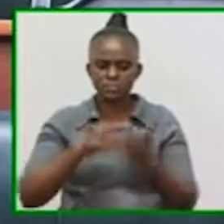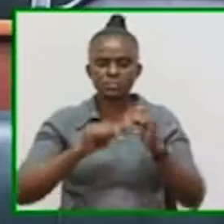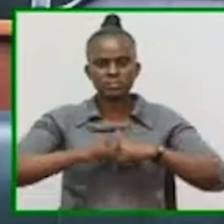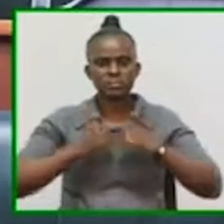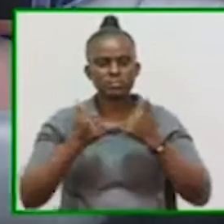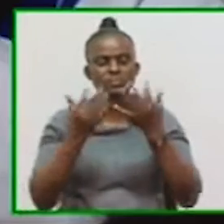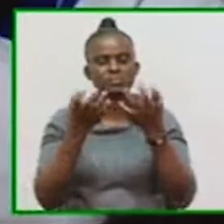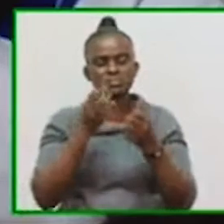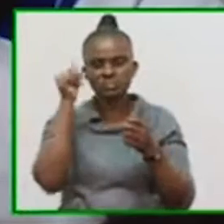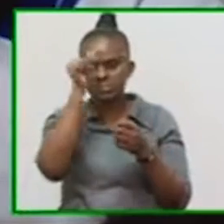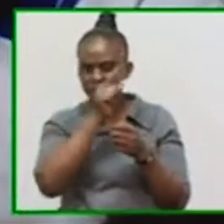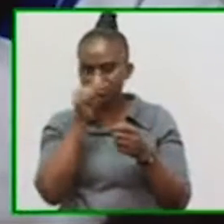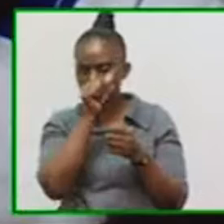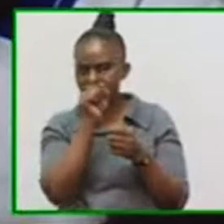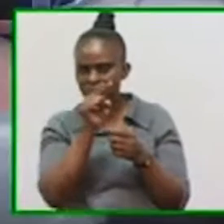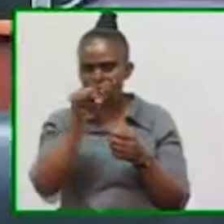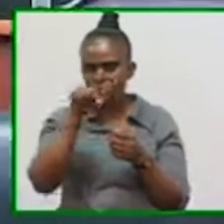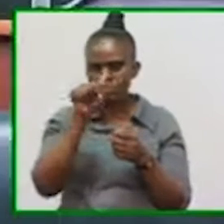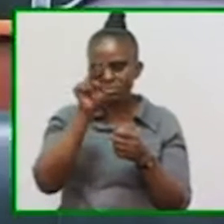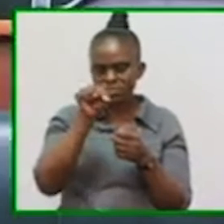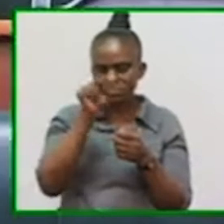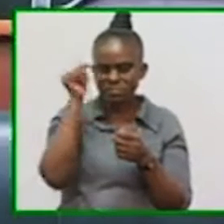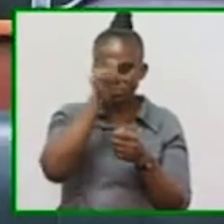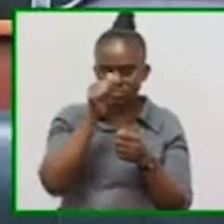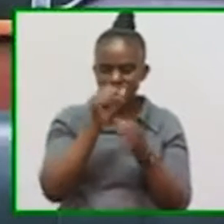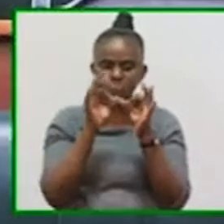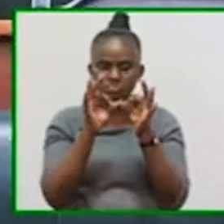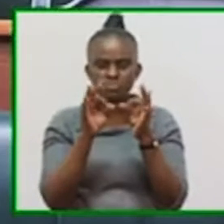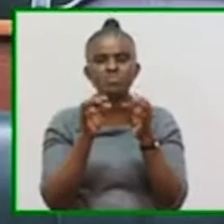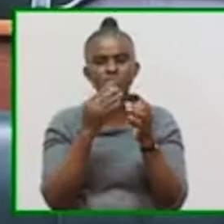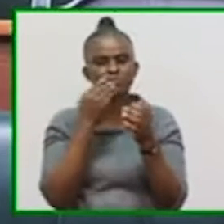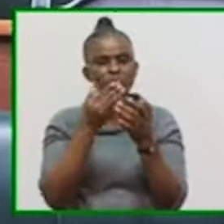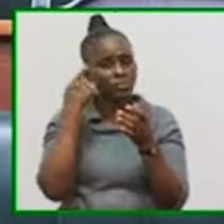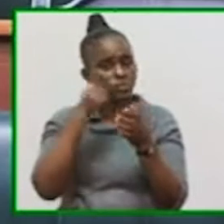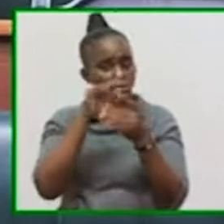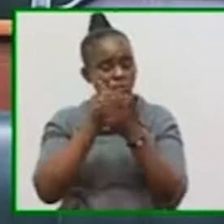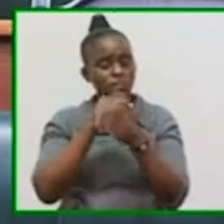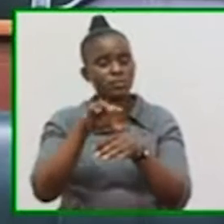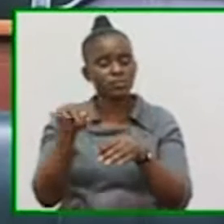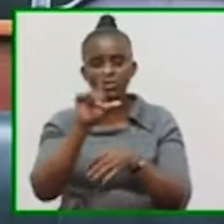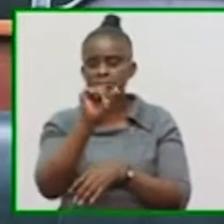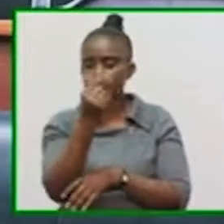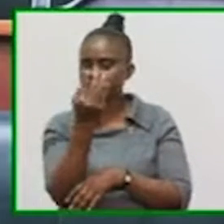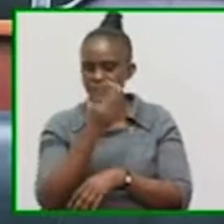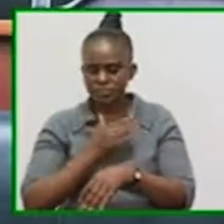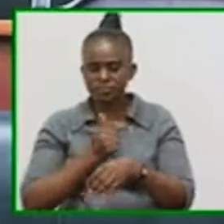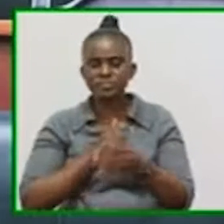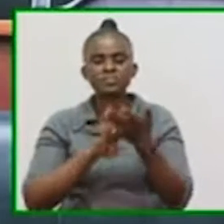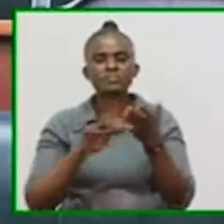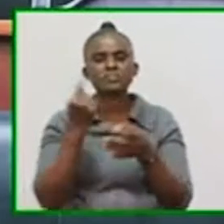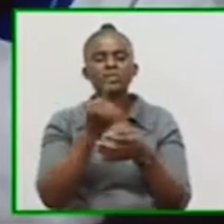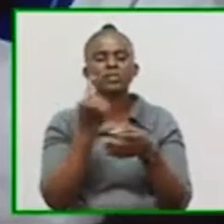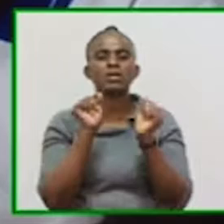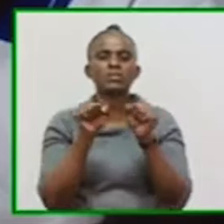an Africa, a pan-Africa fit for all children by 2040. And I believe this is only possible when we